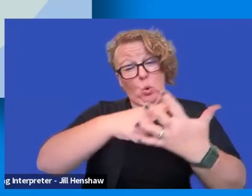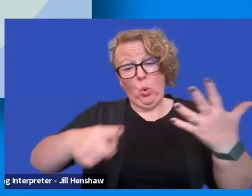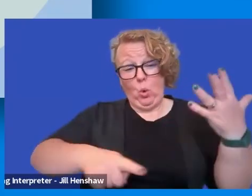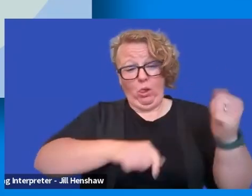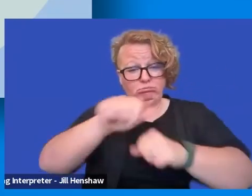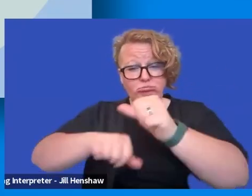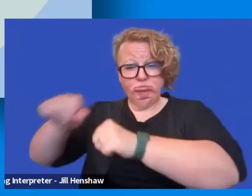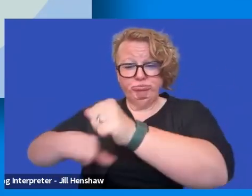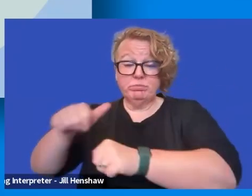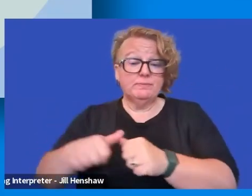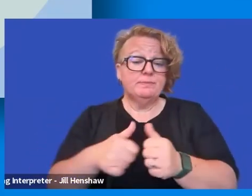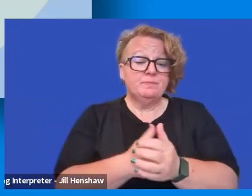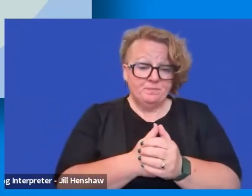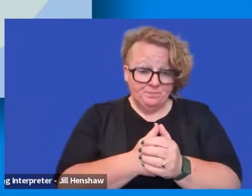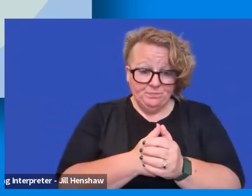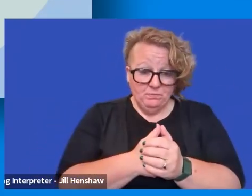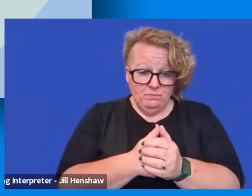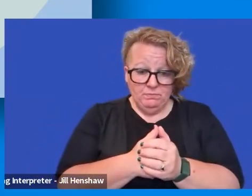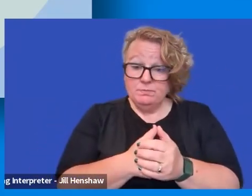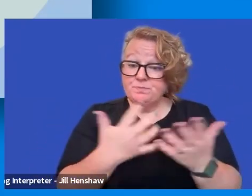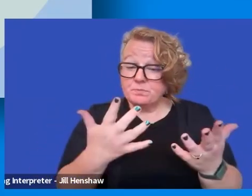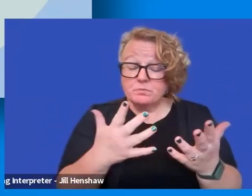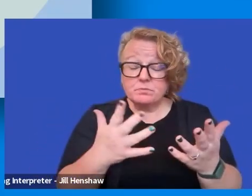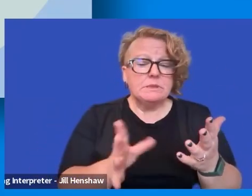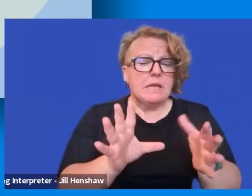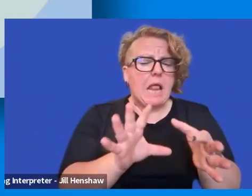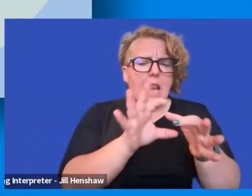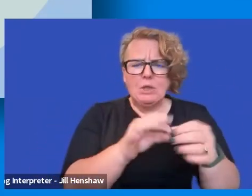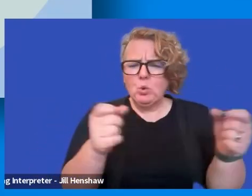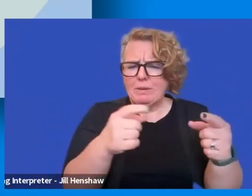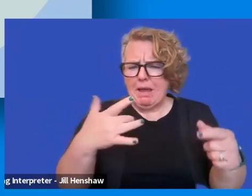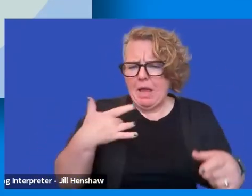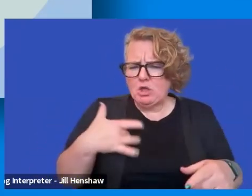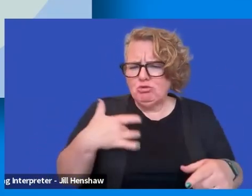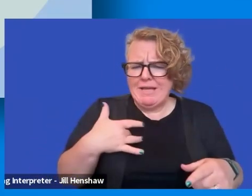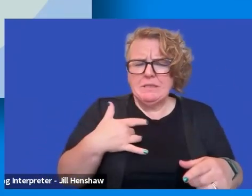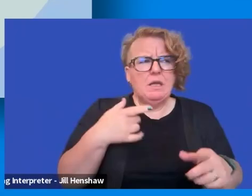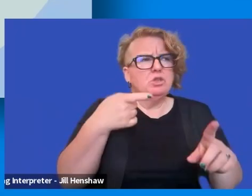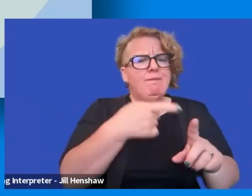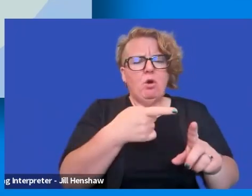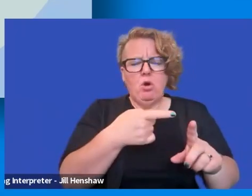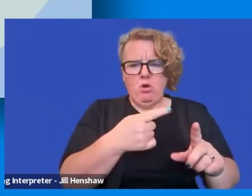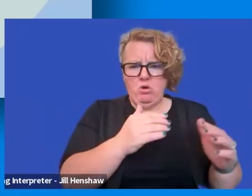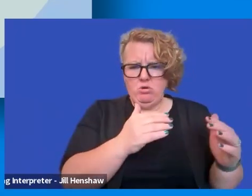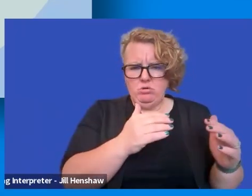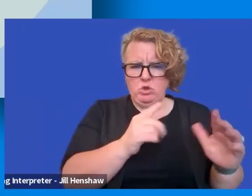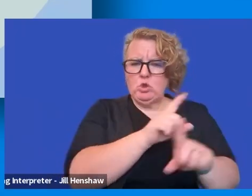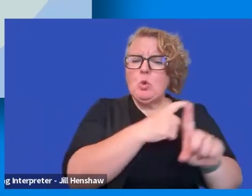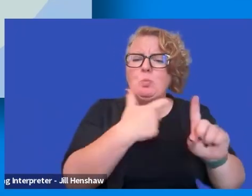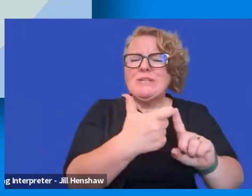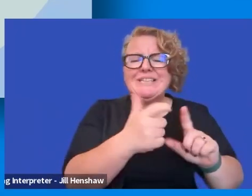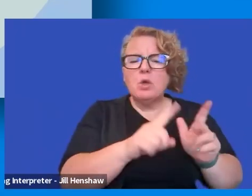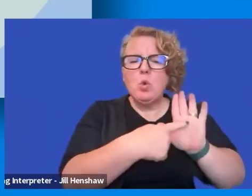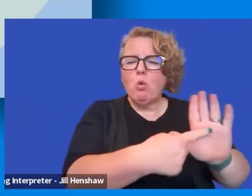Anthony. Do we have links to any email addresses for underrepresented communities? And I